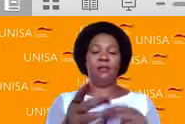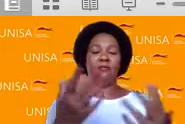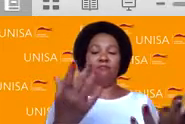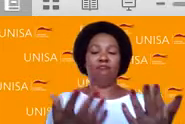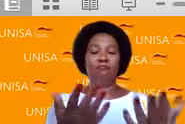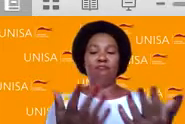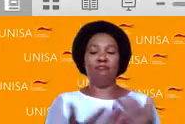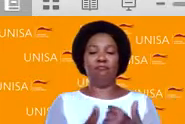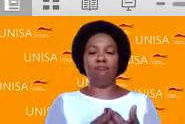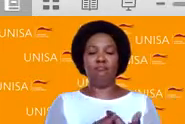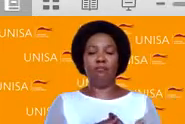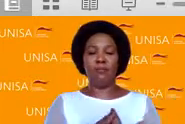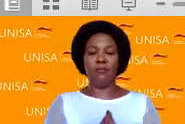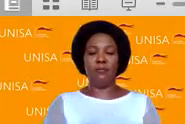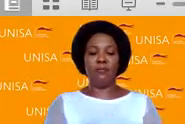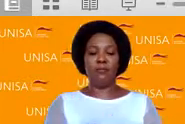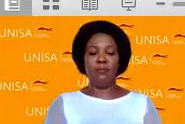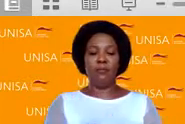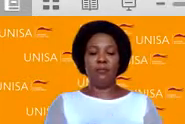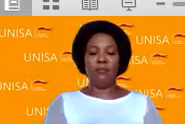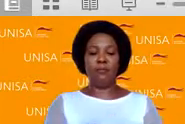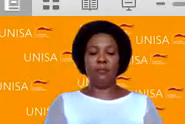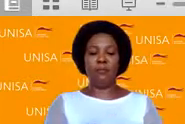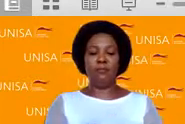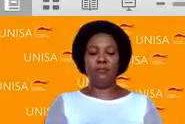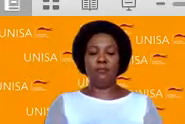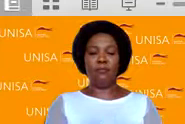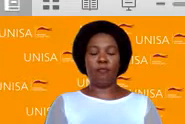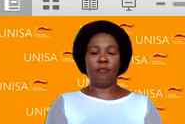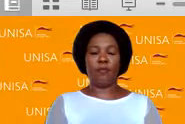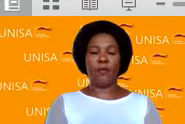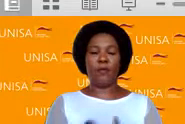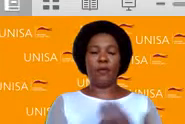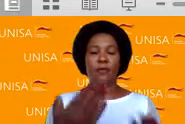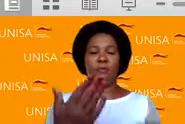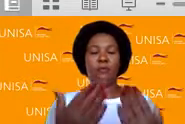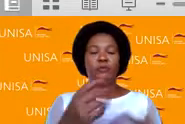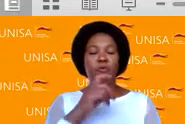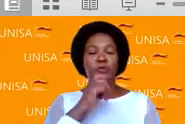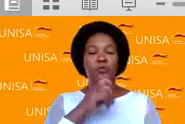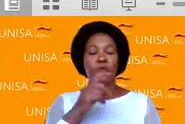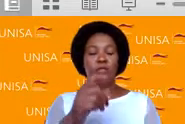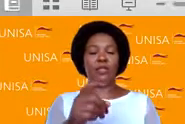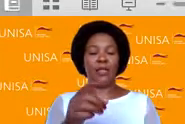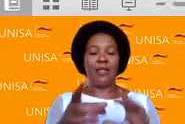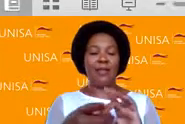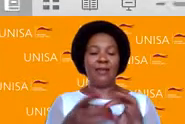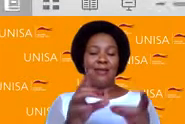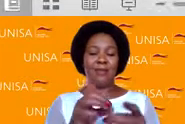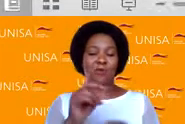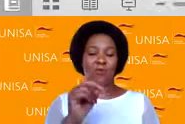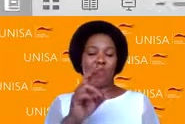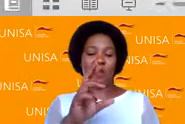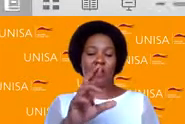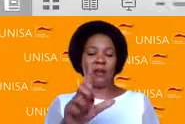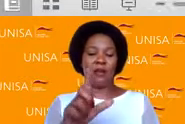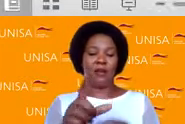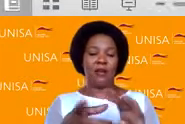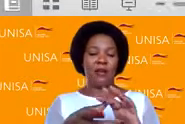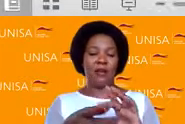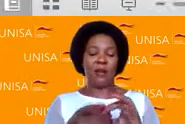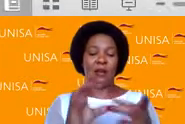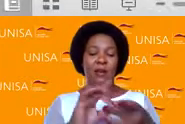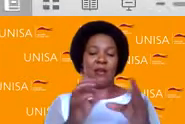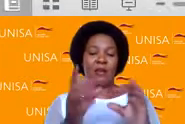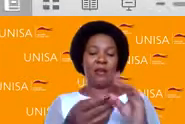in both links. So you can use the long link or the tiny URL. It's easier for you to